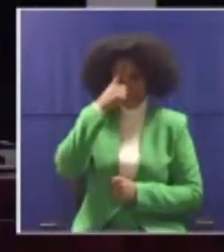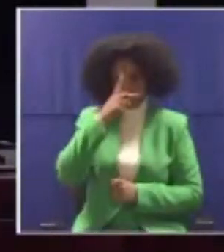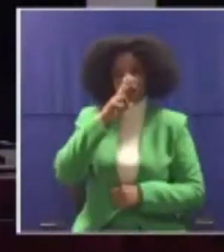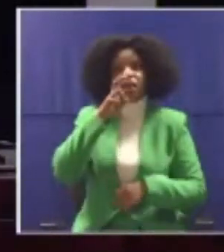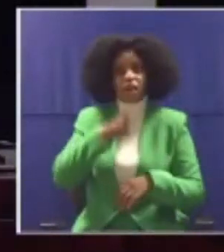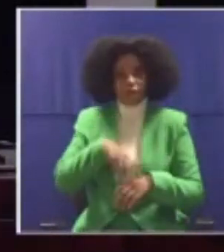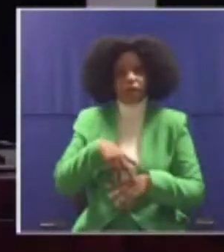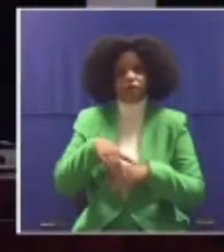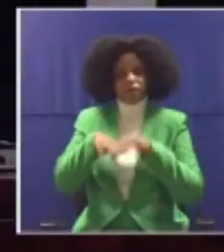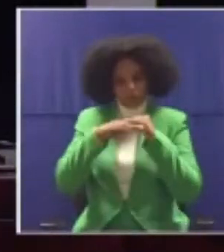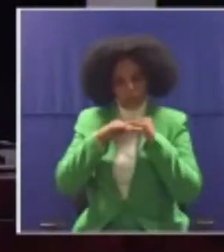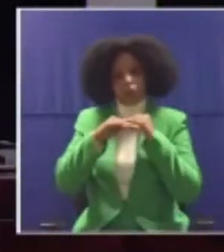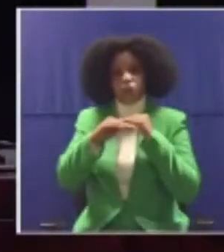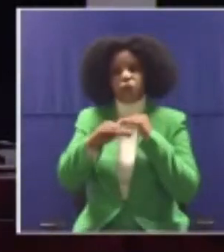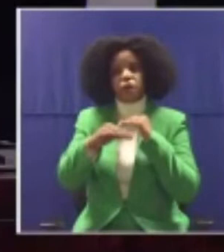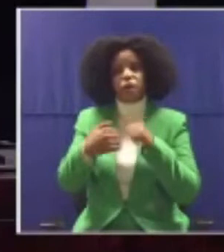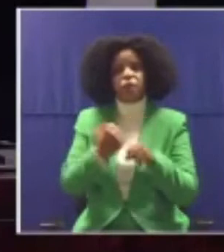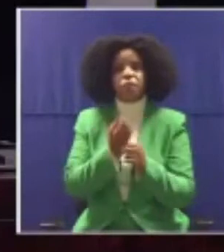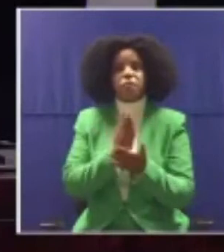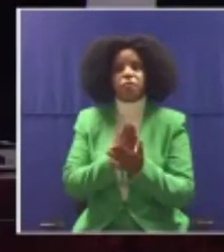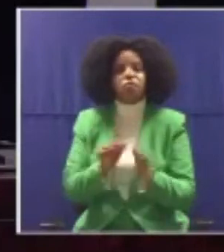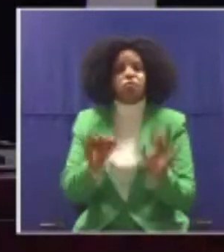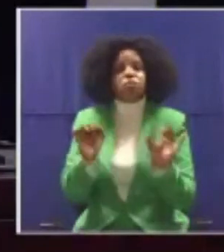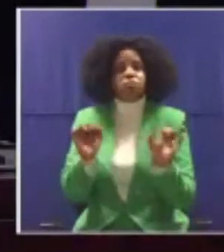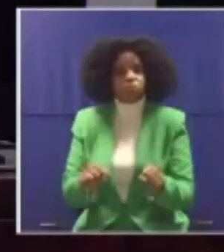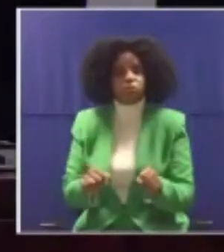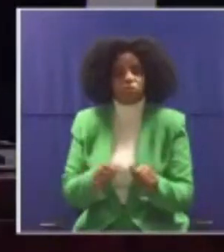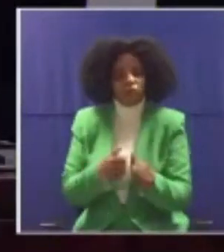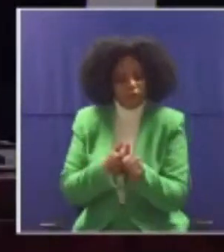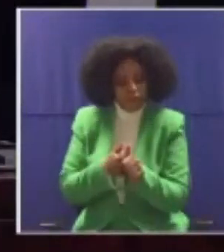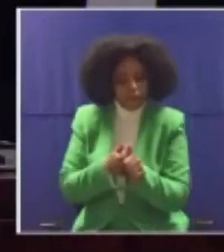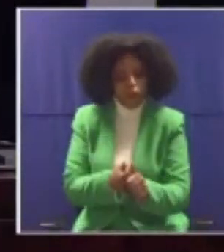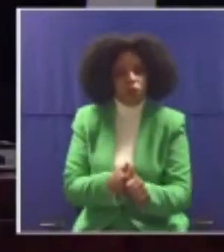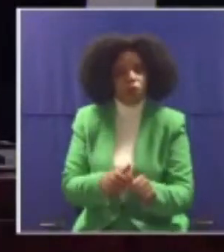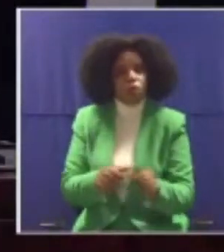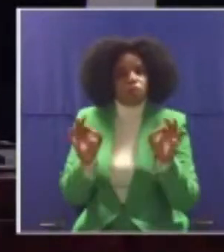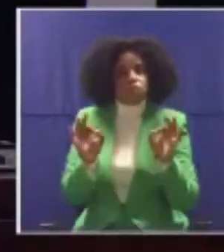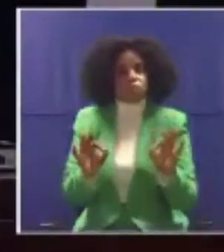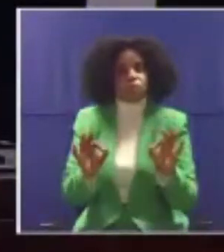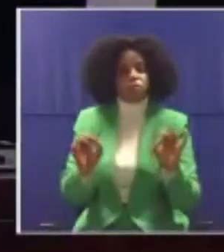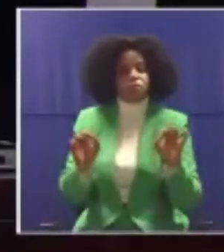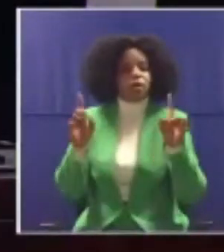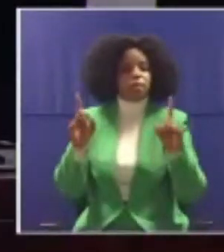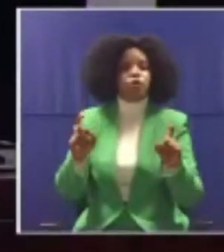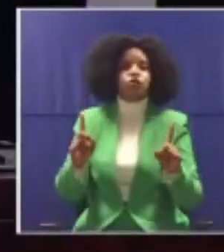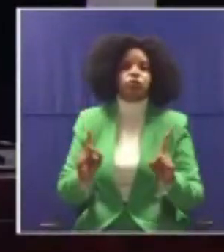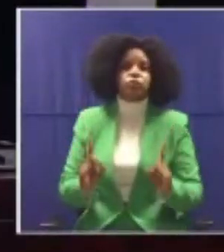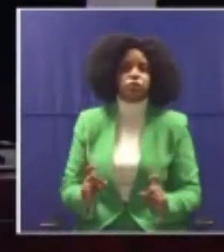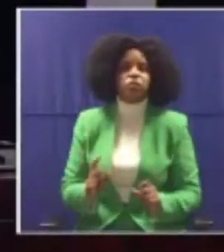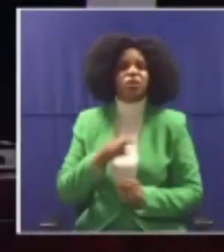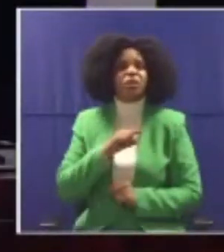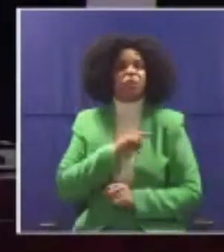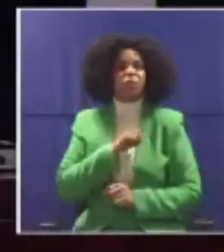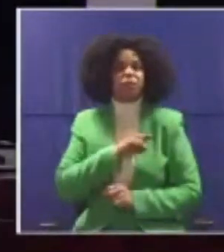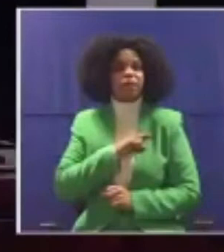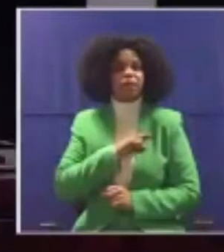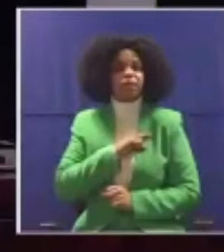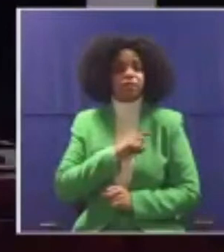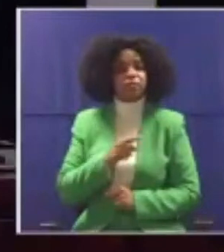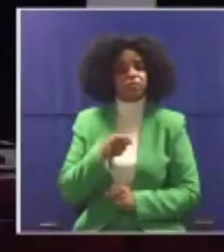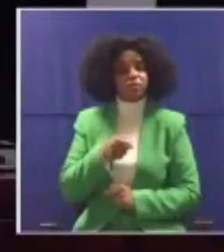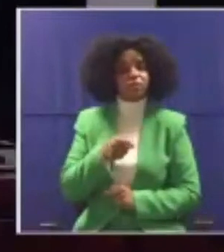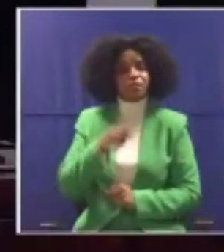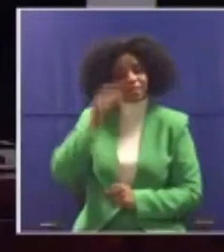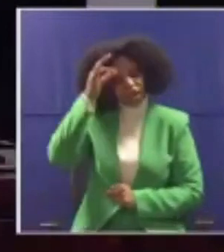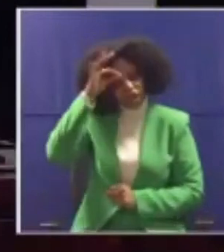that it follows solid principles to be able to succeed, because it's a government